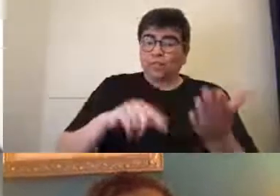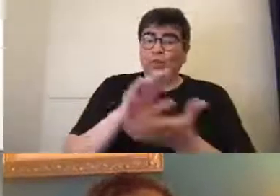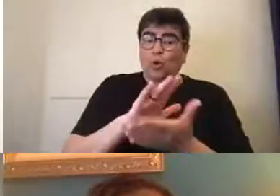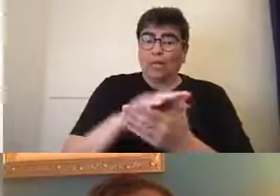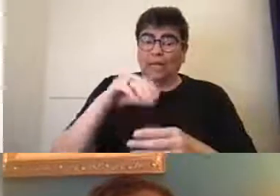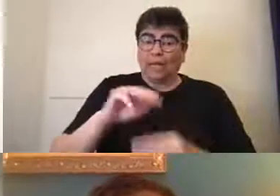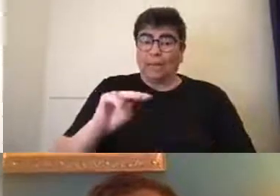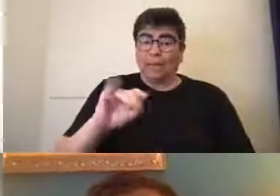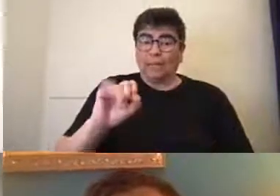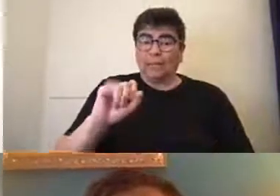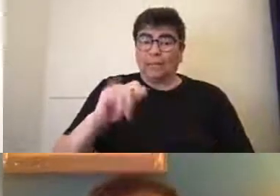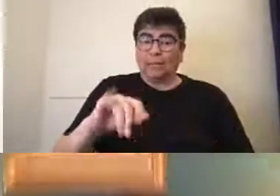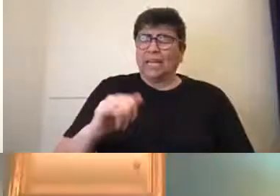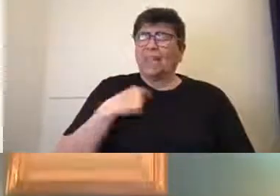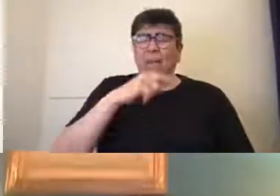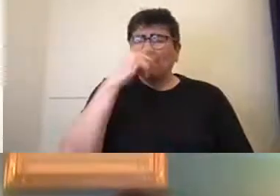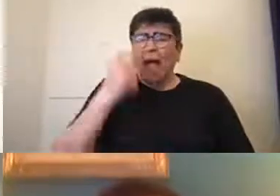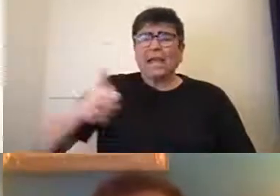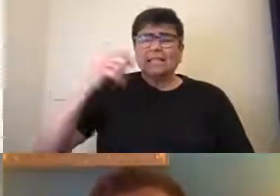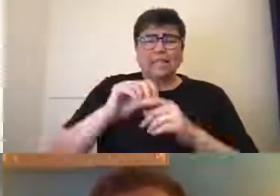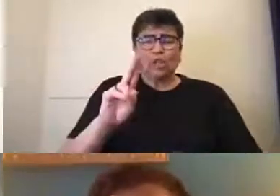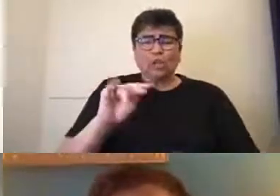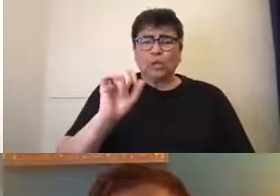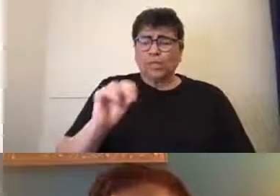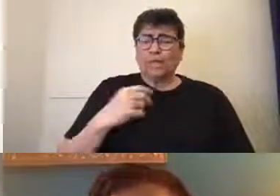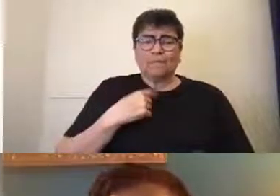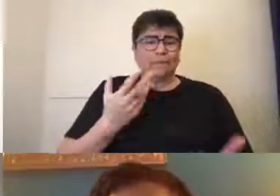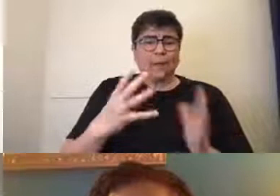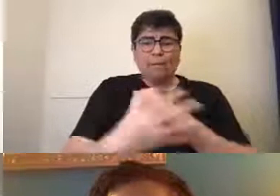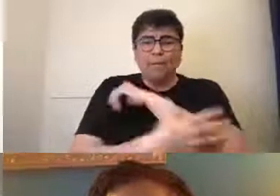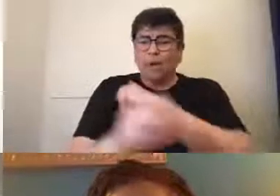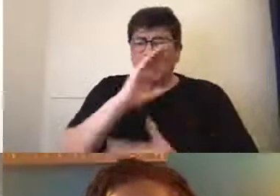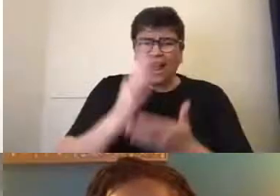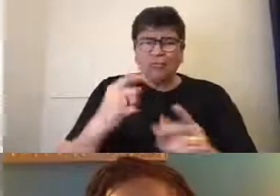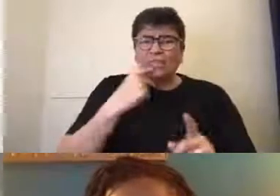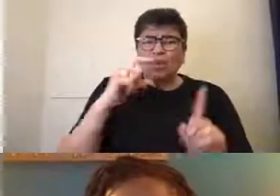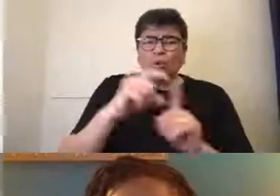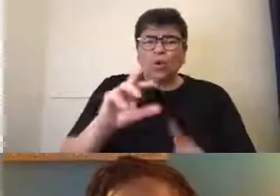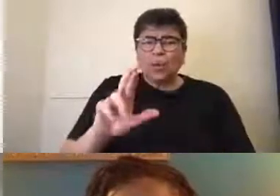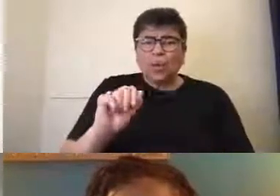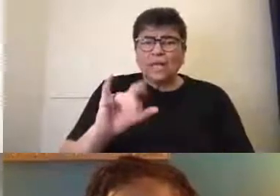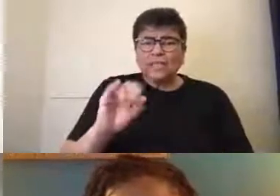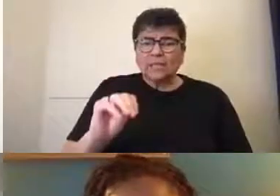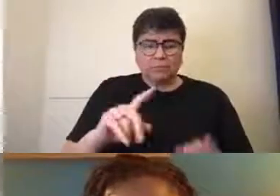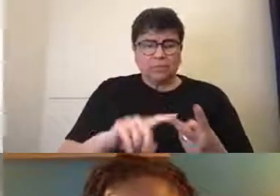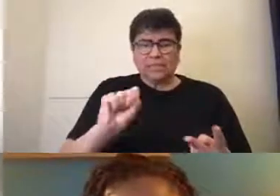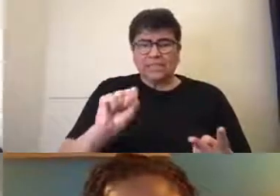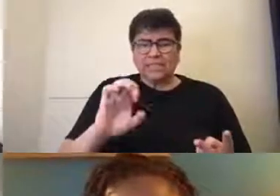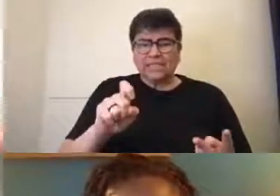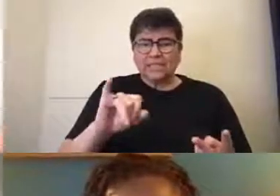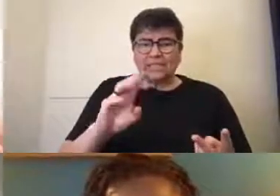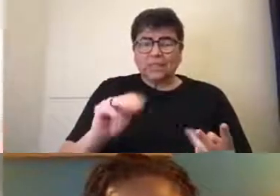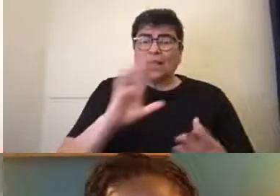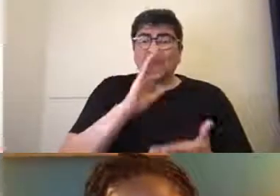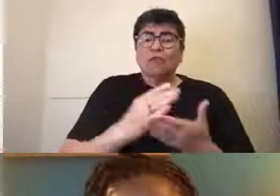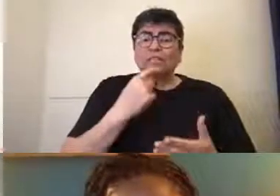it's the blackest state in the union, the poorest state in the union. They never said the word racism. They never said the word sexism. They never said the